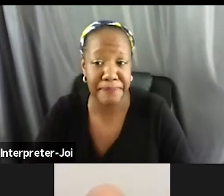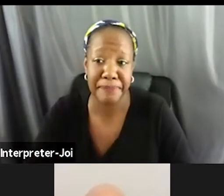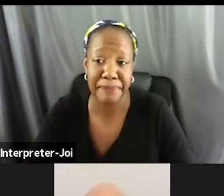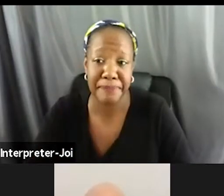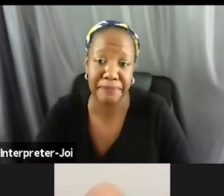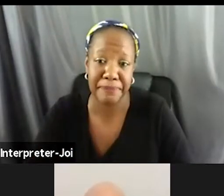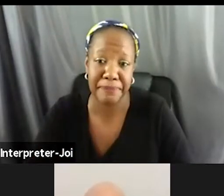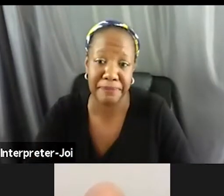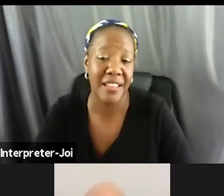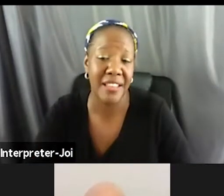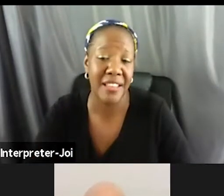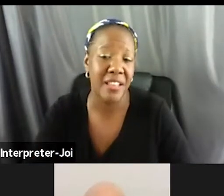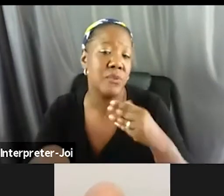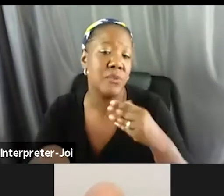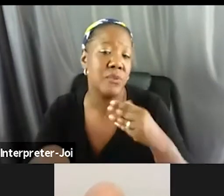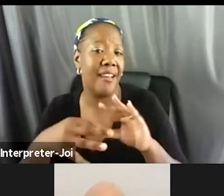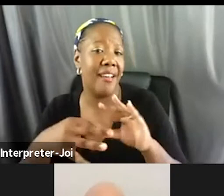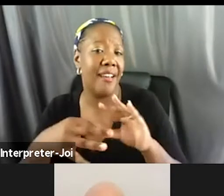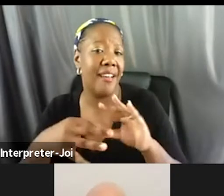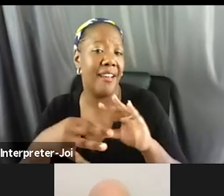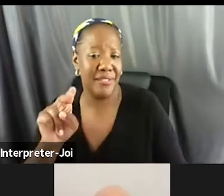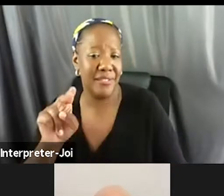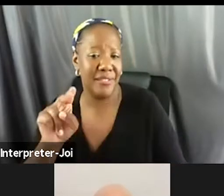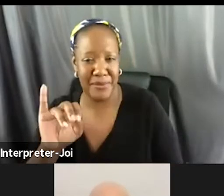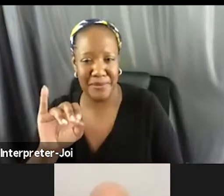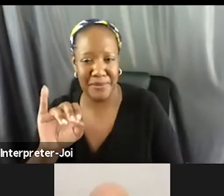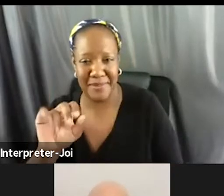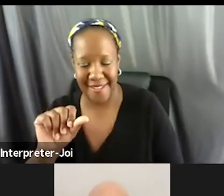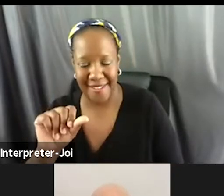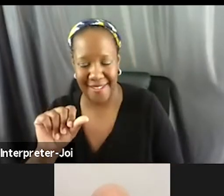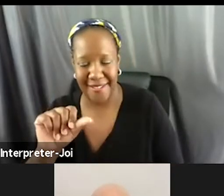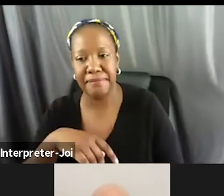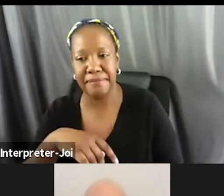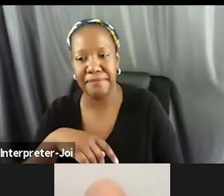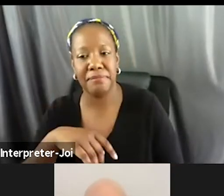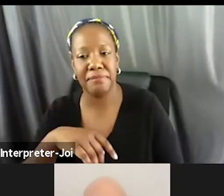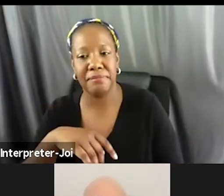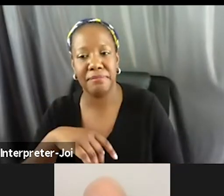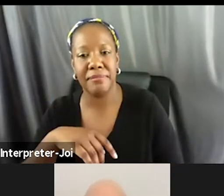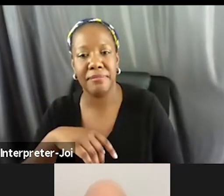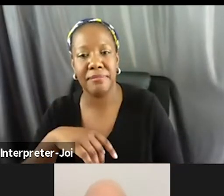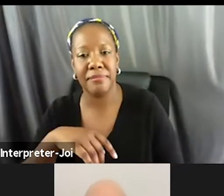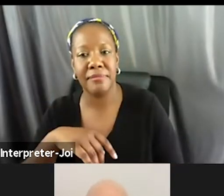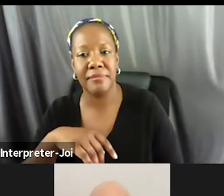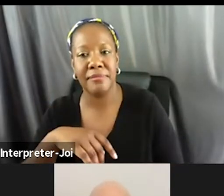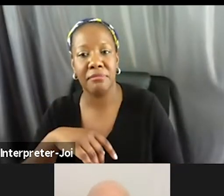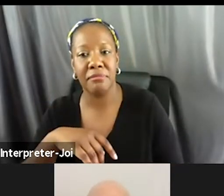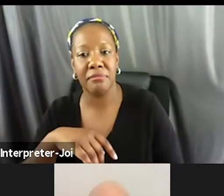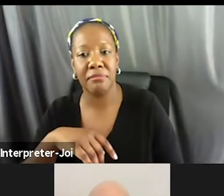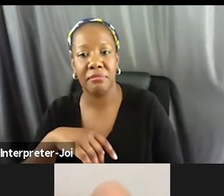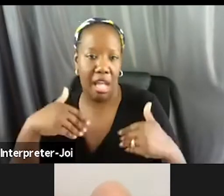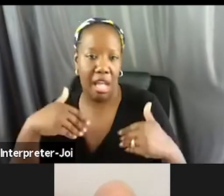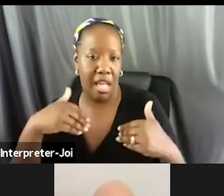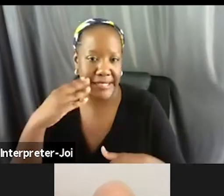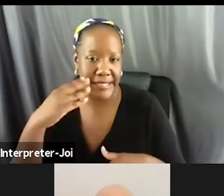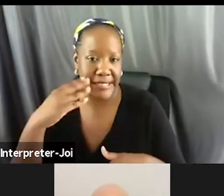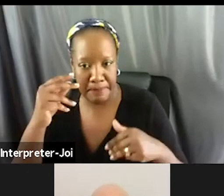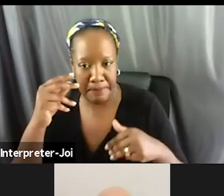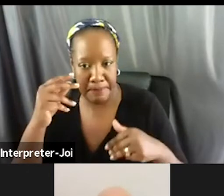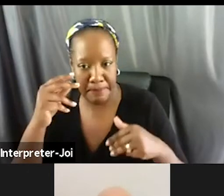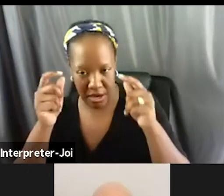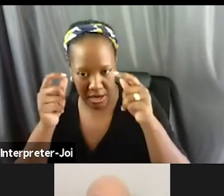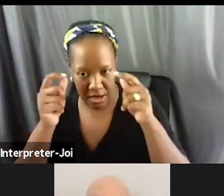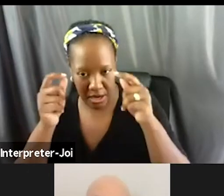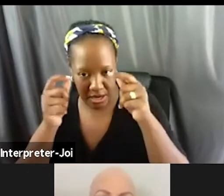piggybacking on what you were saying, I haven't had to, deal with losing my eyebrows. Not that I could see them